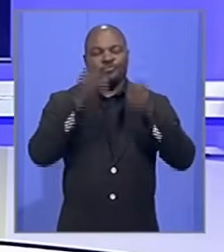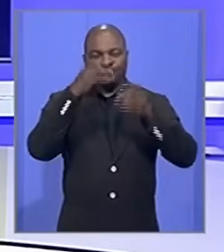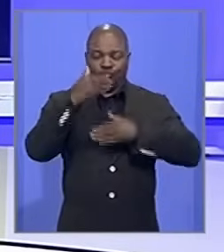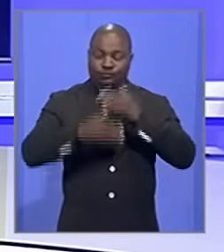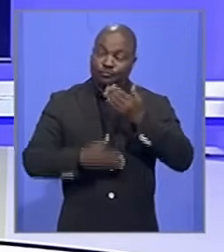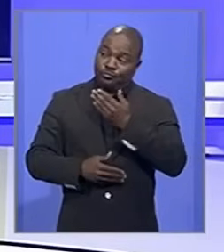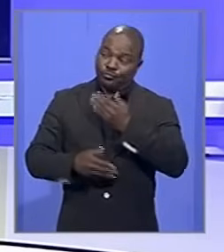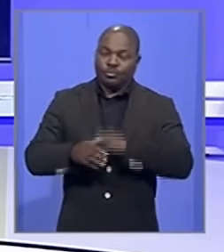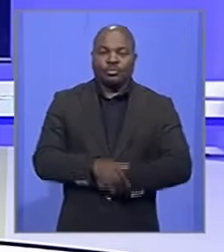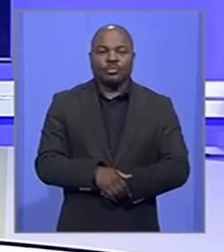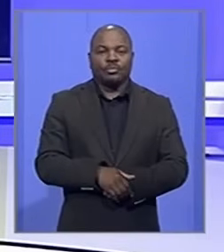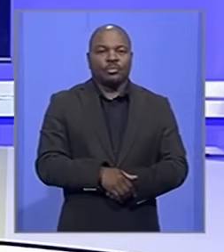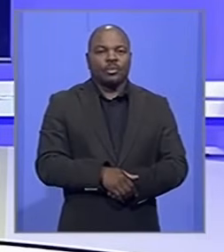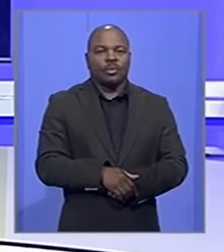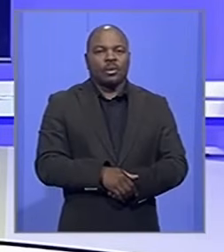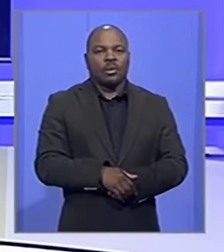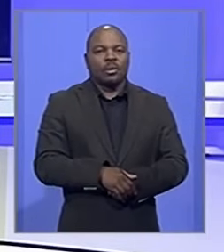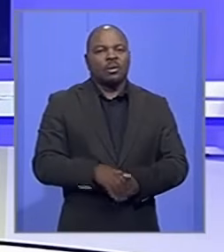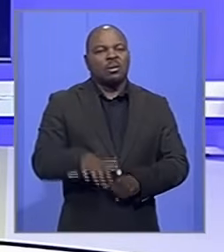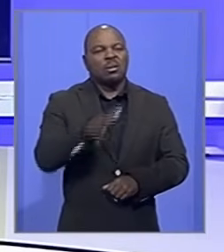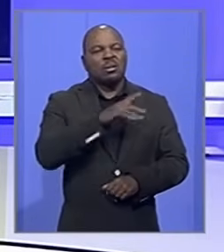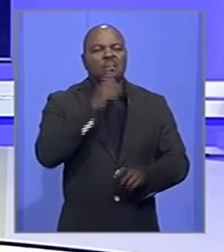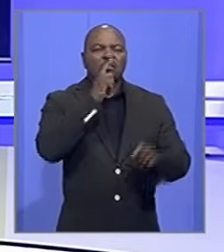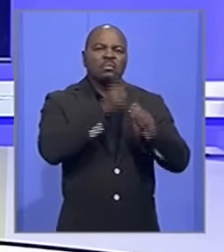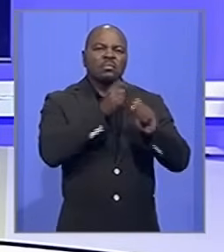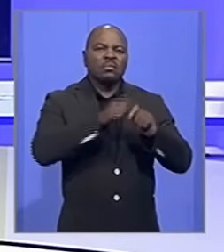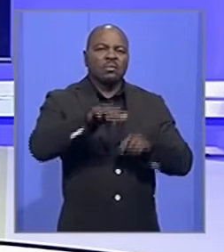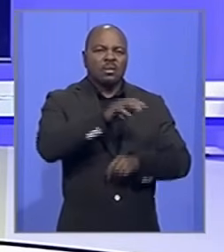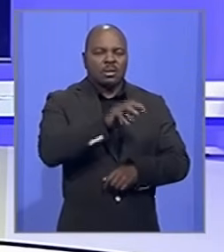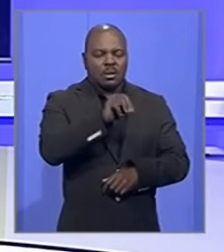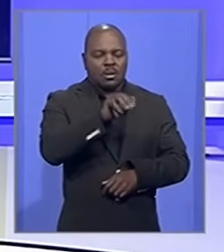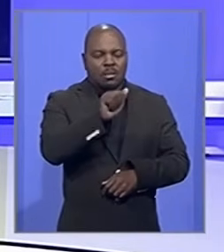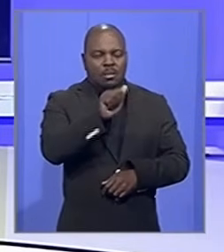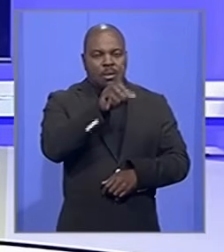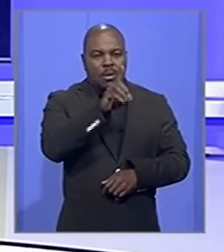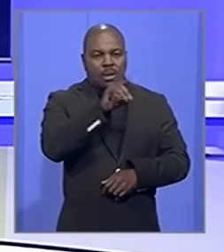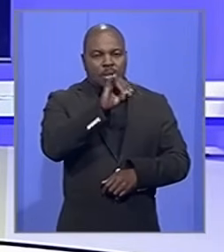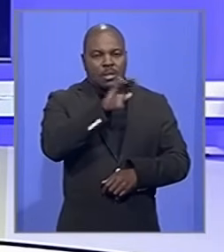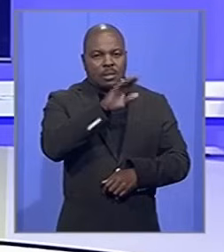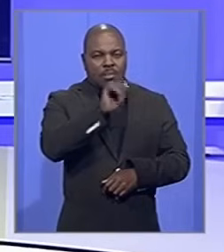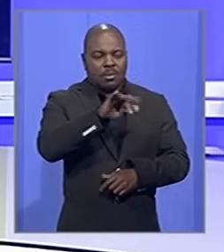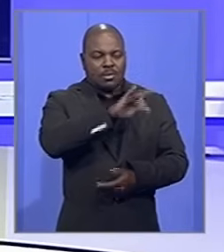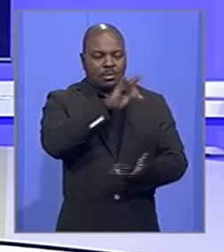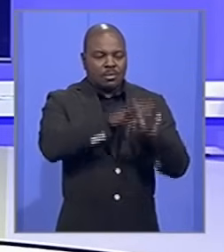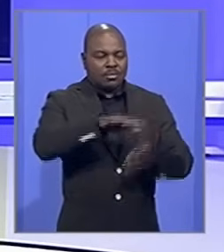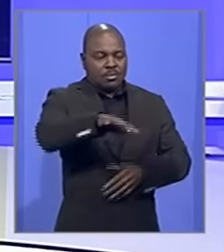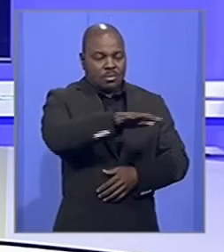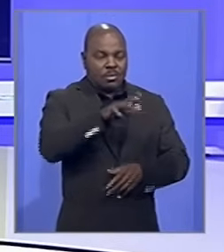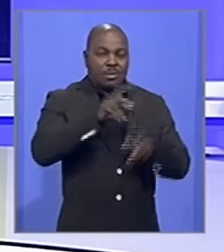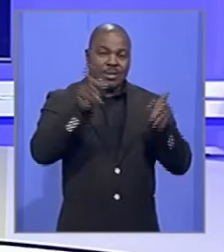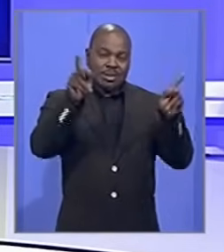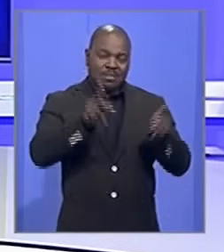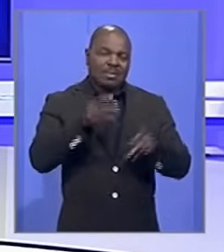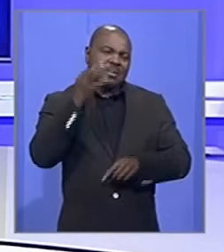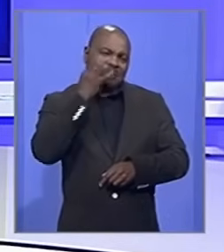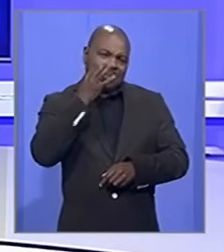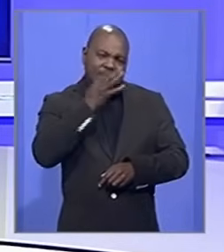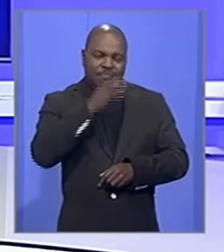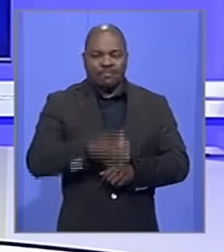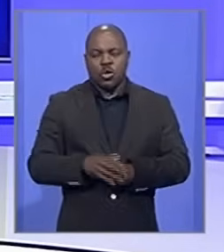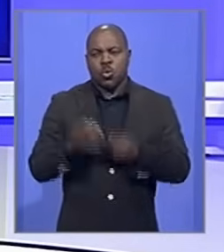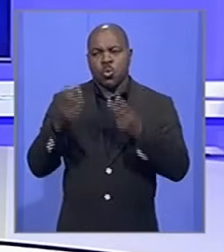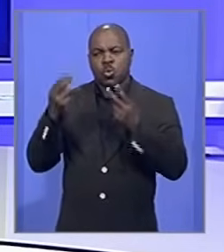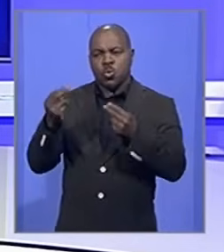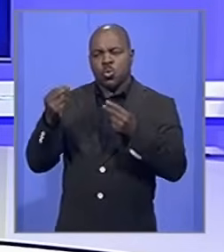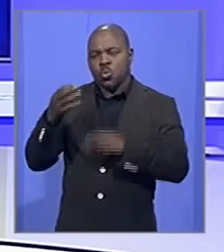diale. Baagi ba kwa lefelong la Baipei la Madiba Square kwa Kimberley ba re ga bana tsholofelo ya gore khuduthamaga e